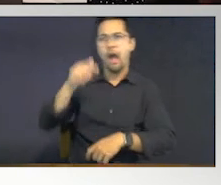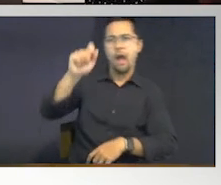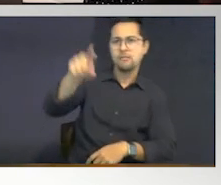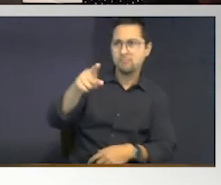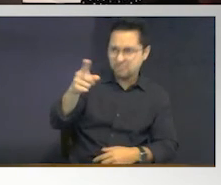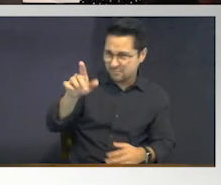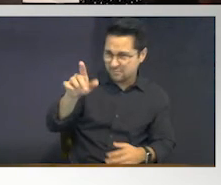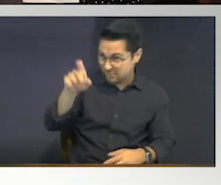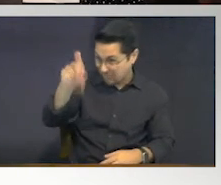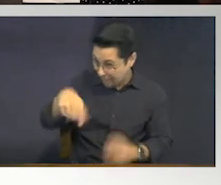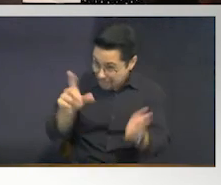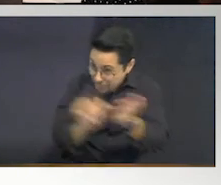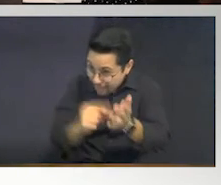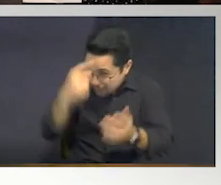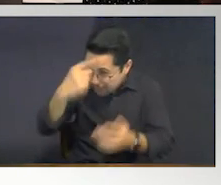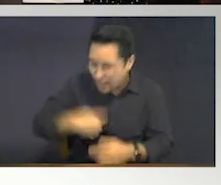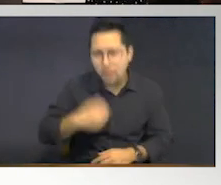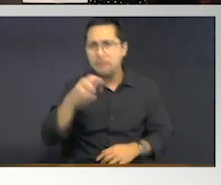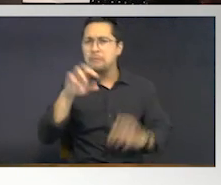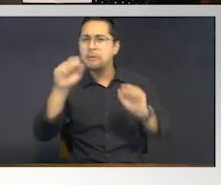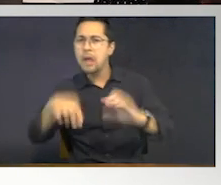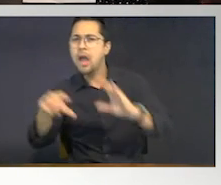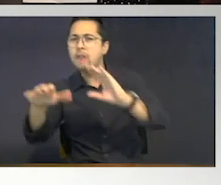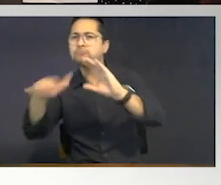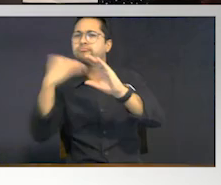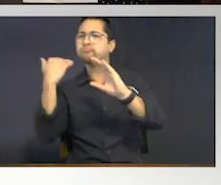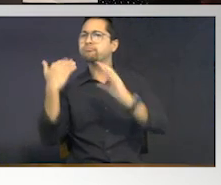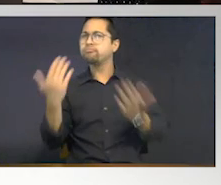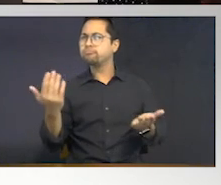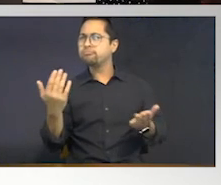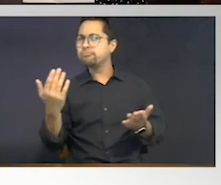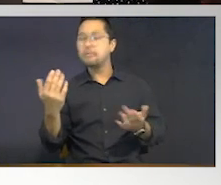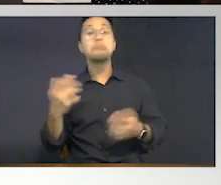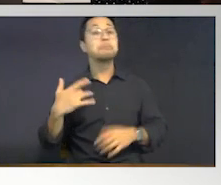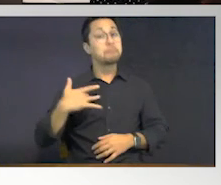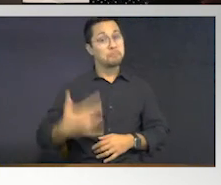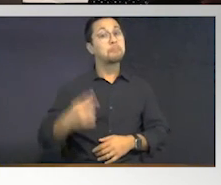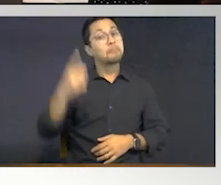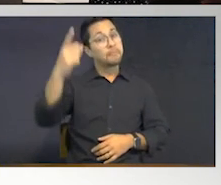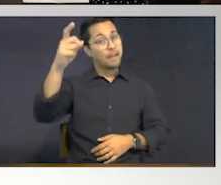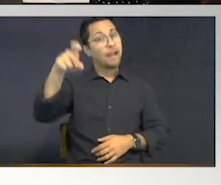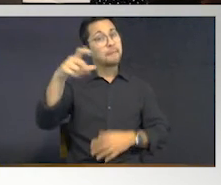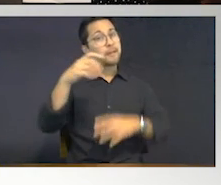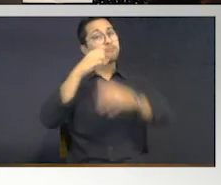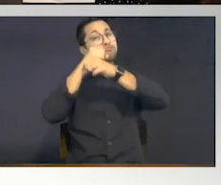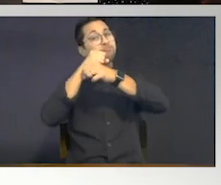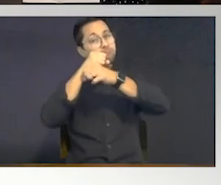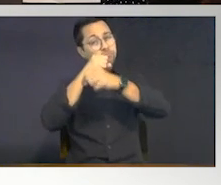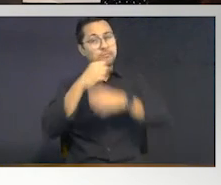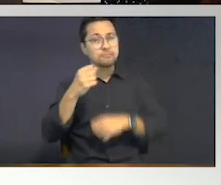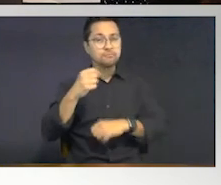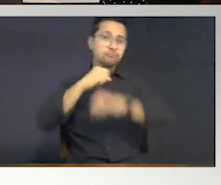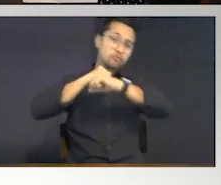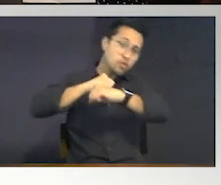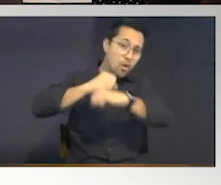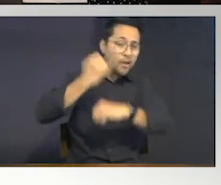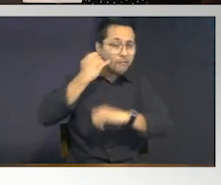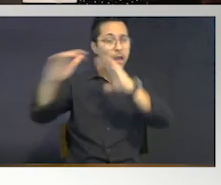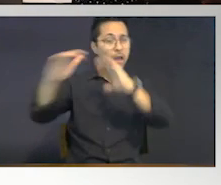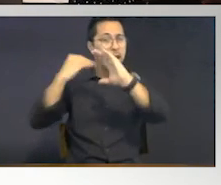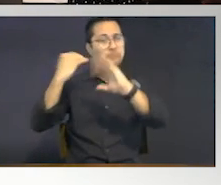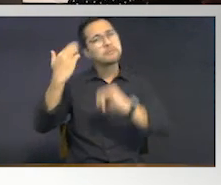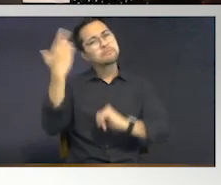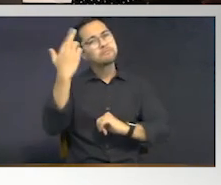do you have to print that out for me, or can you send it to me in email? You know, and usually they have to be secured if they send an email,